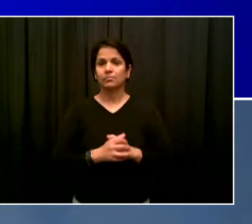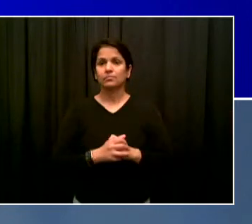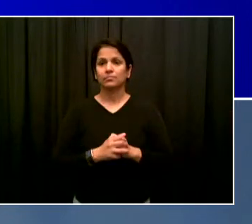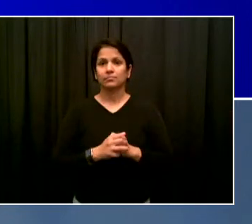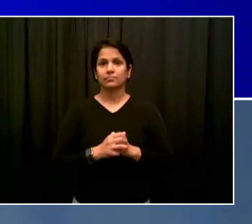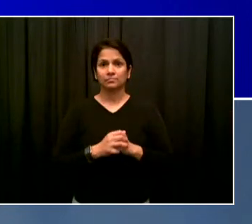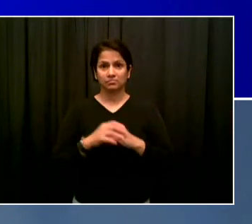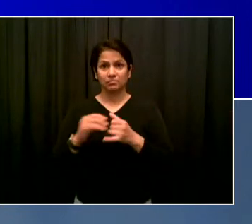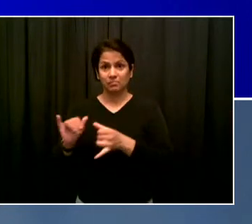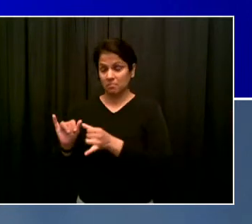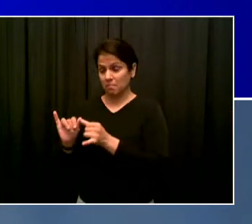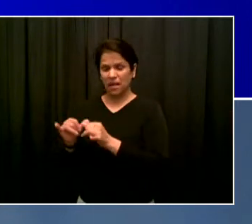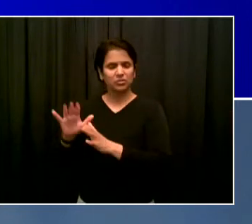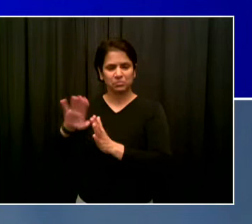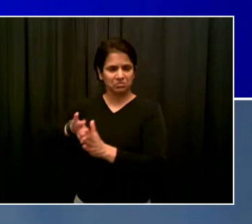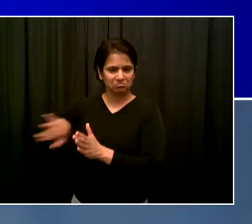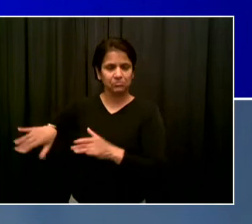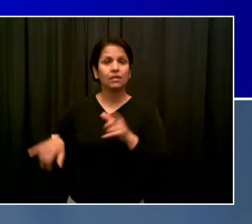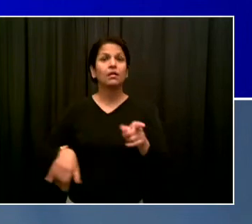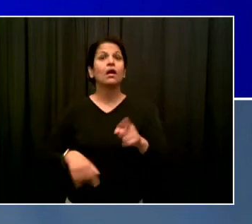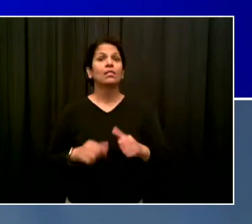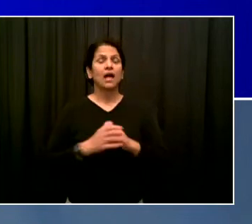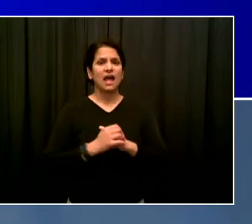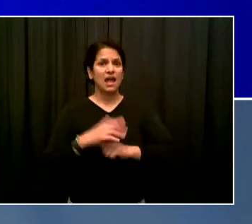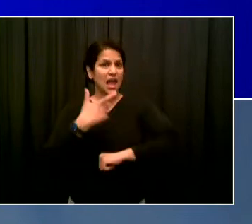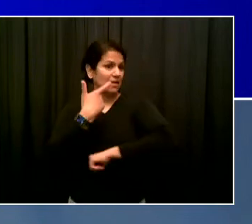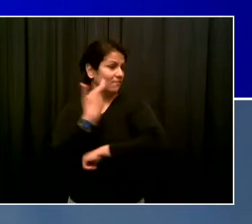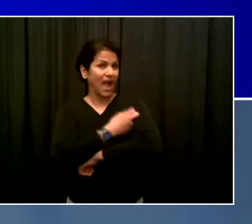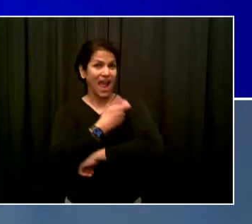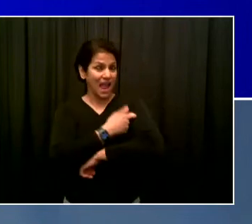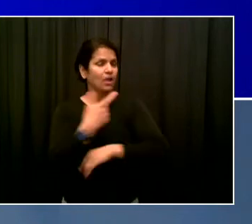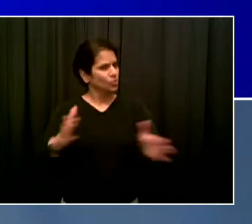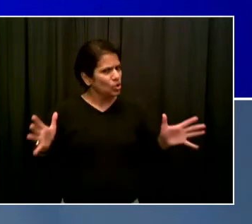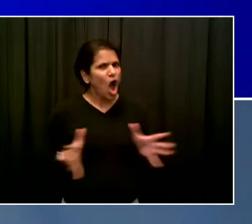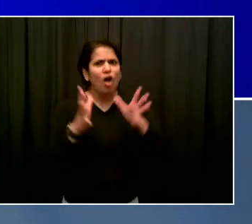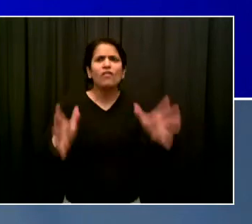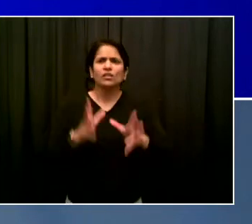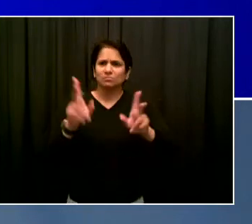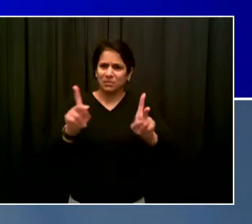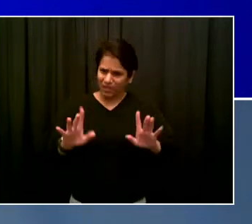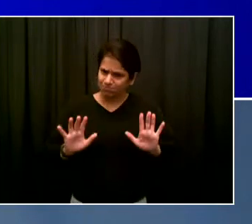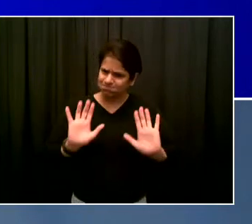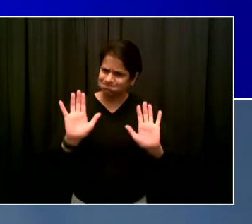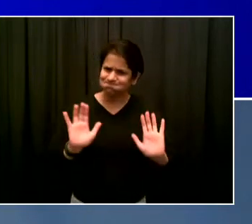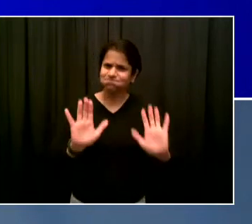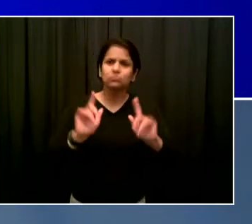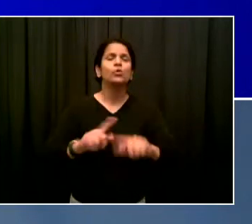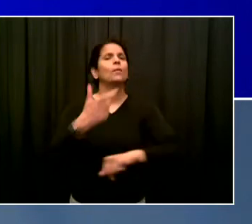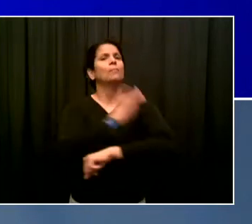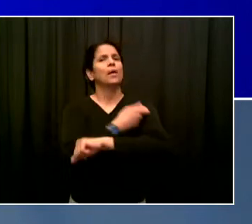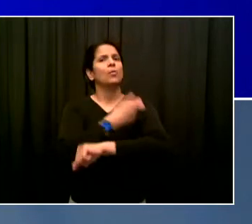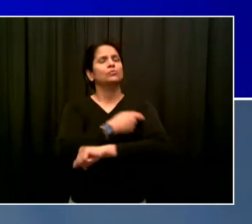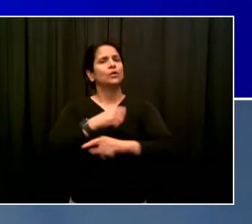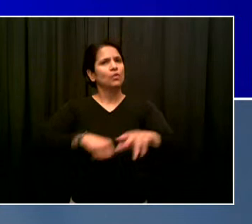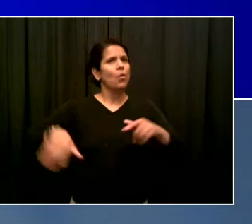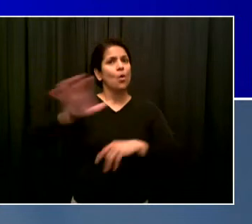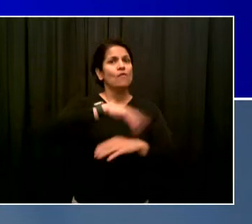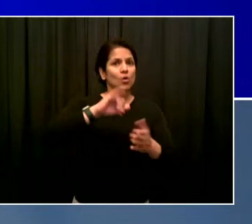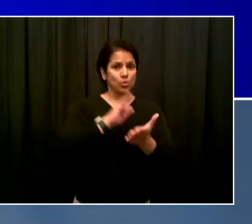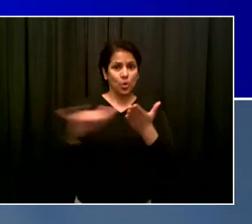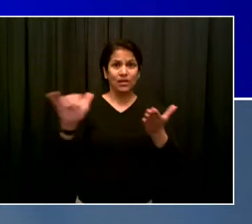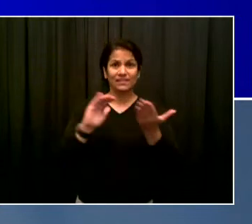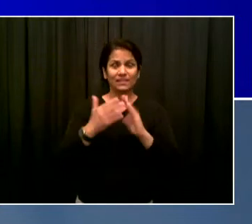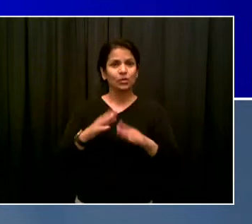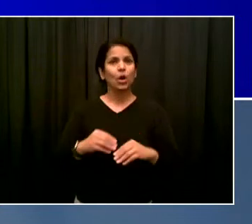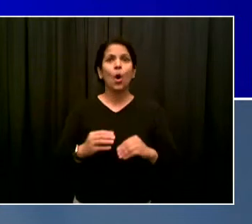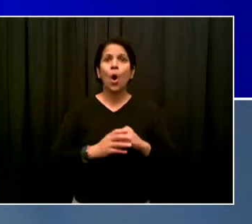to go out and get vaccinated if you have not already. Obviously, the city sites now, all walk-in sites. It's easy